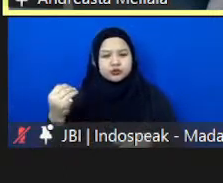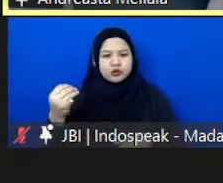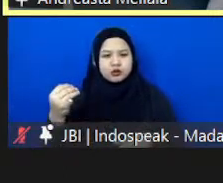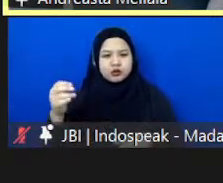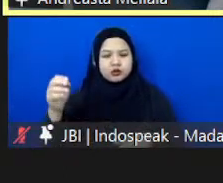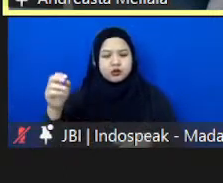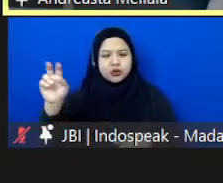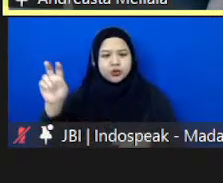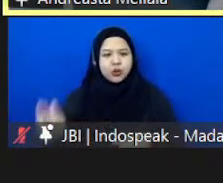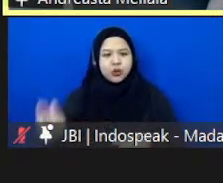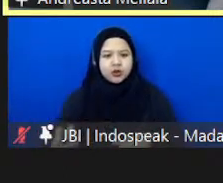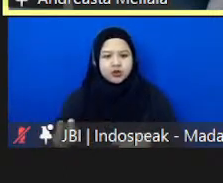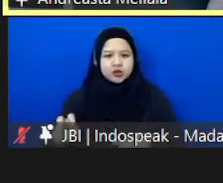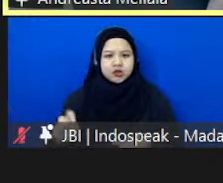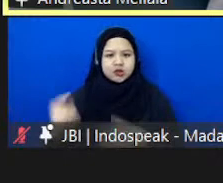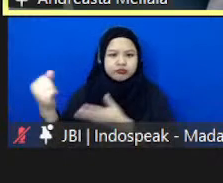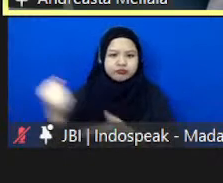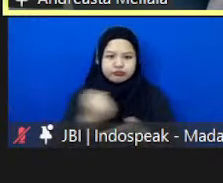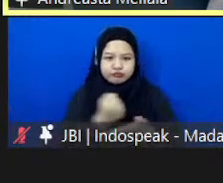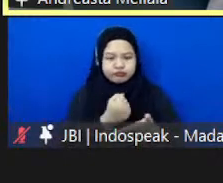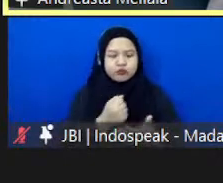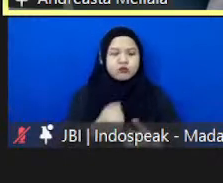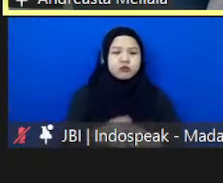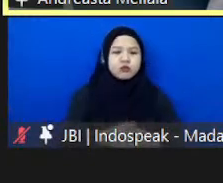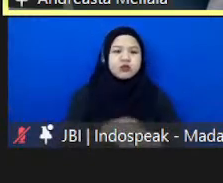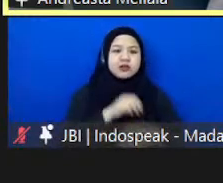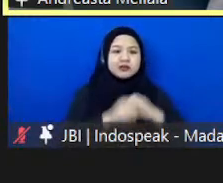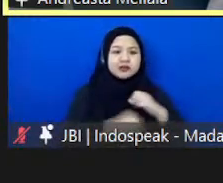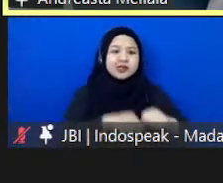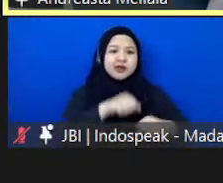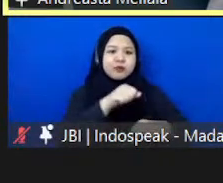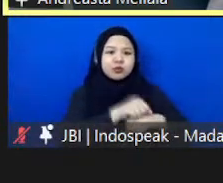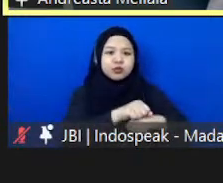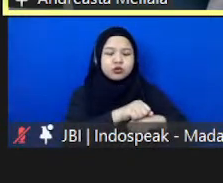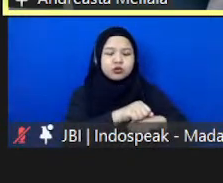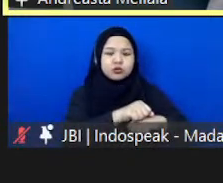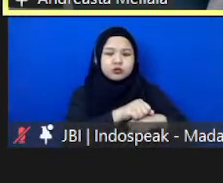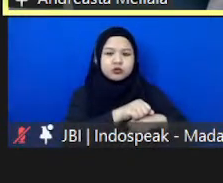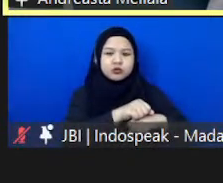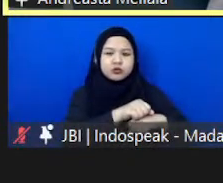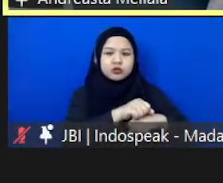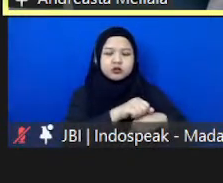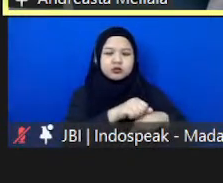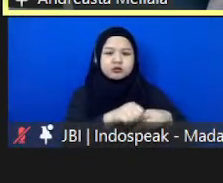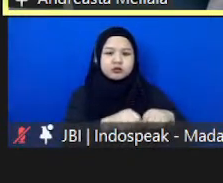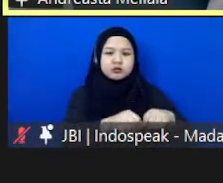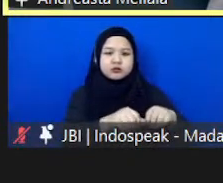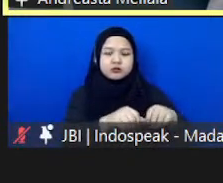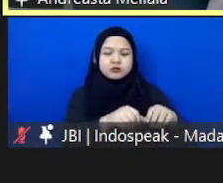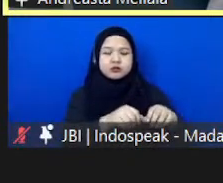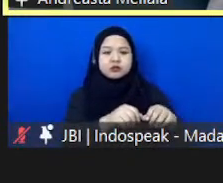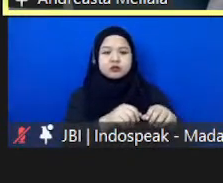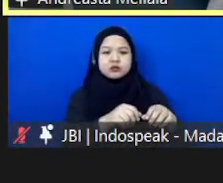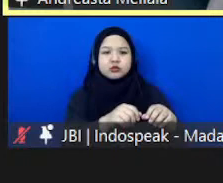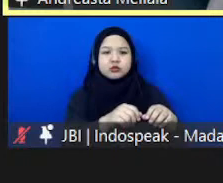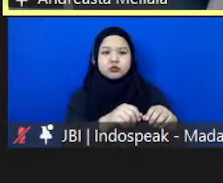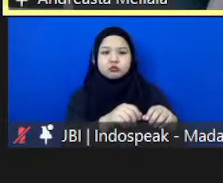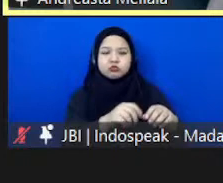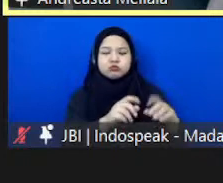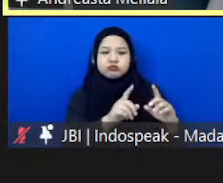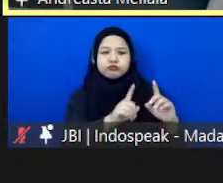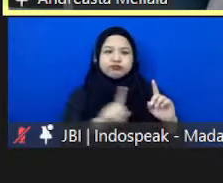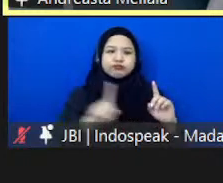Singapore is the very dominant in